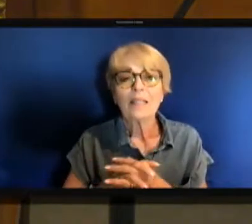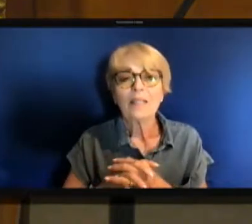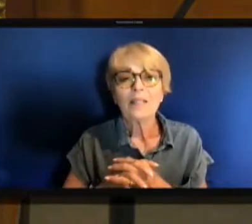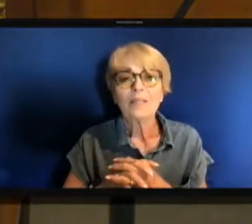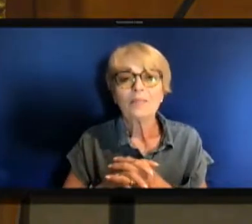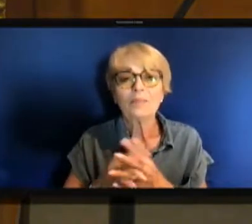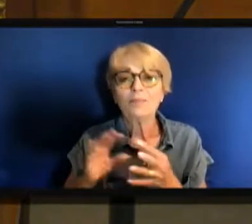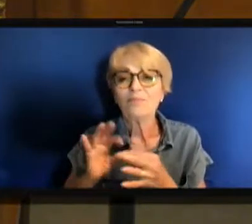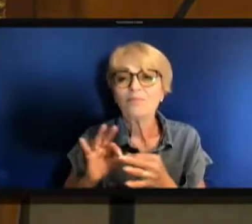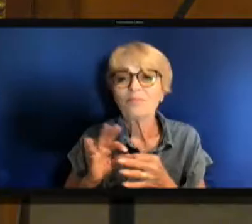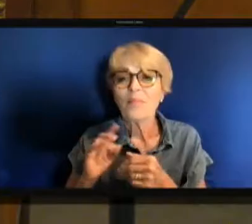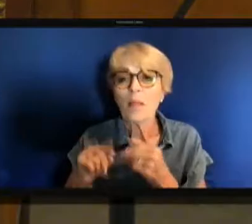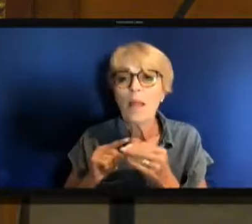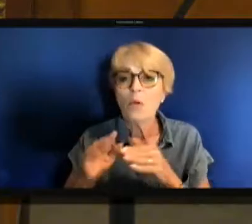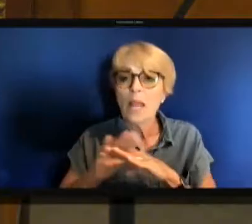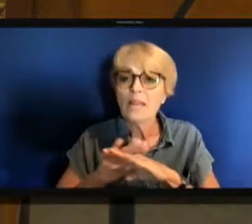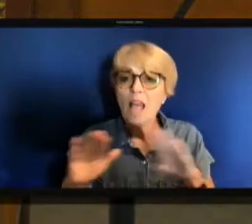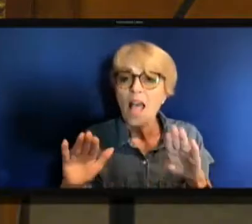non-city funds,